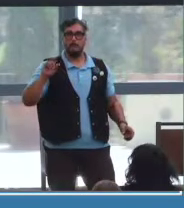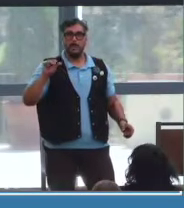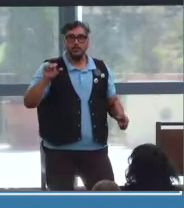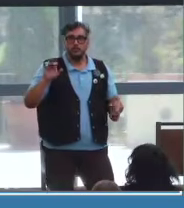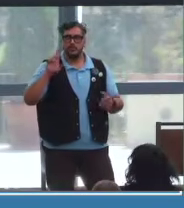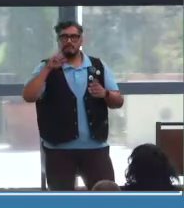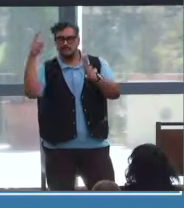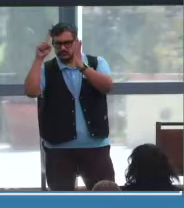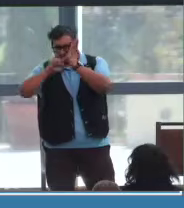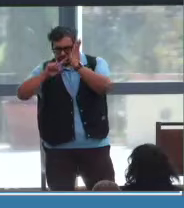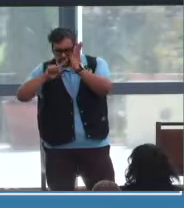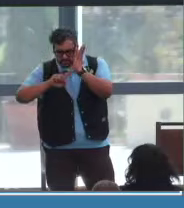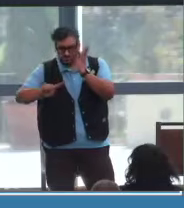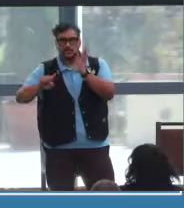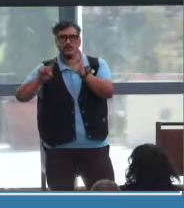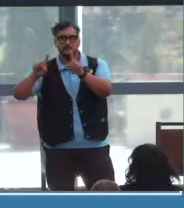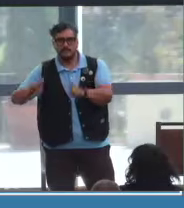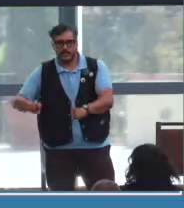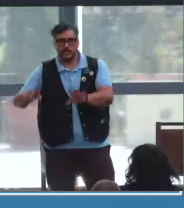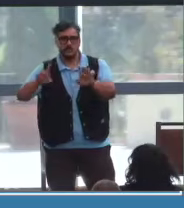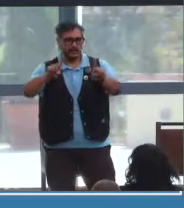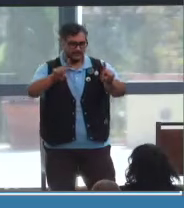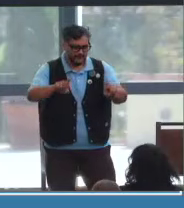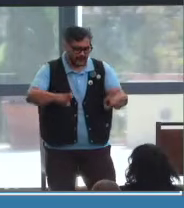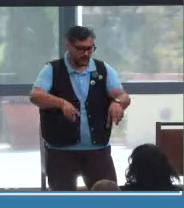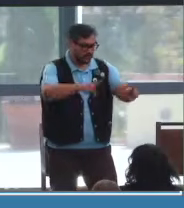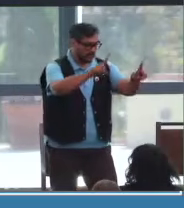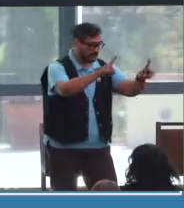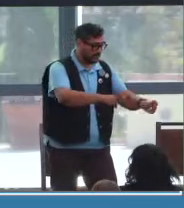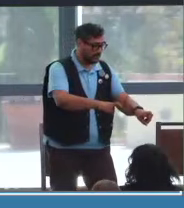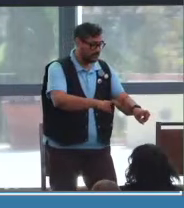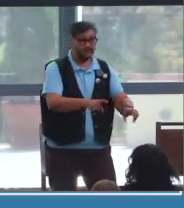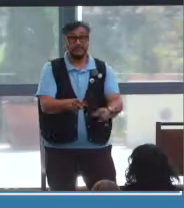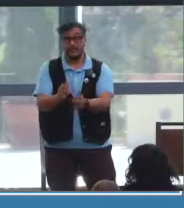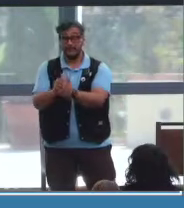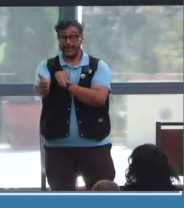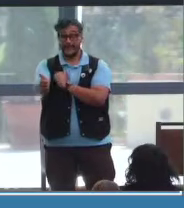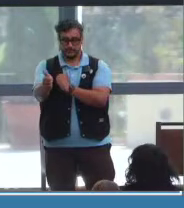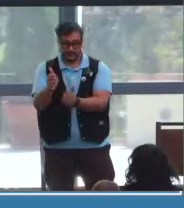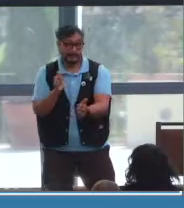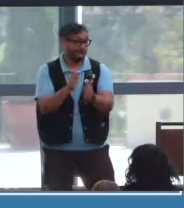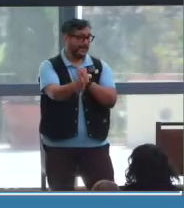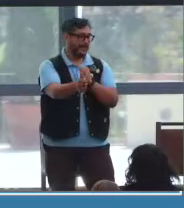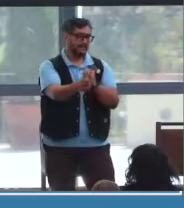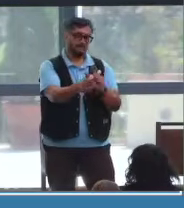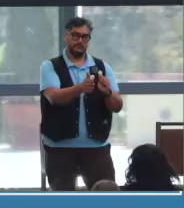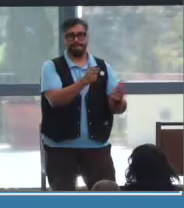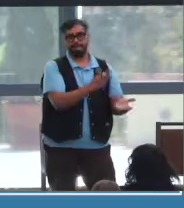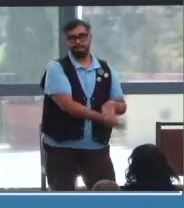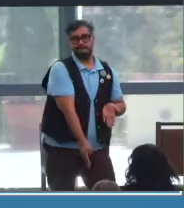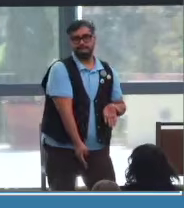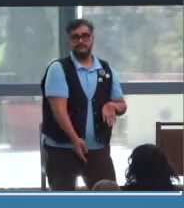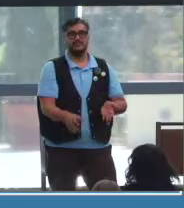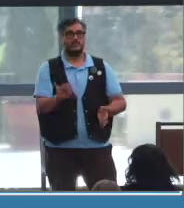the clinical phase, and they had just not been able to demonstrate efficacy and improvement in lupus, and therefore have not